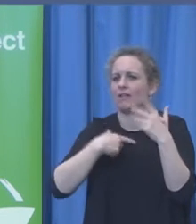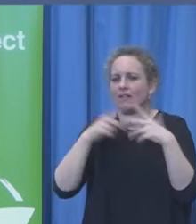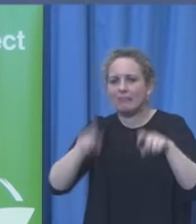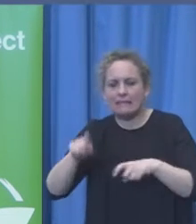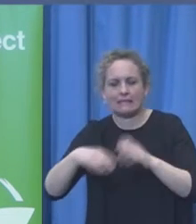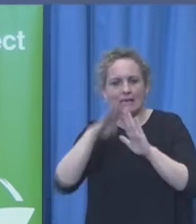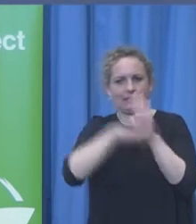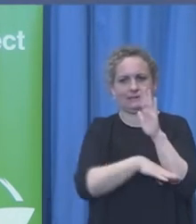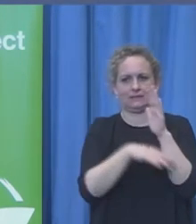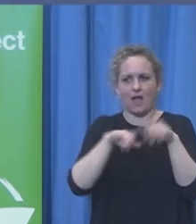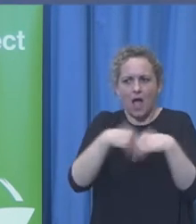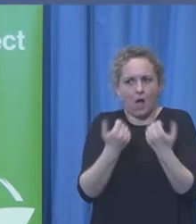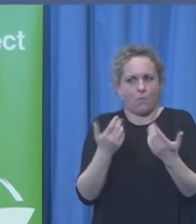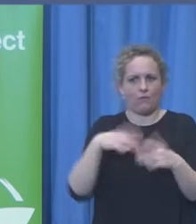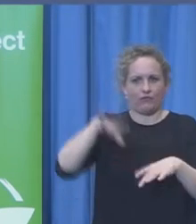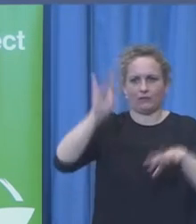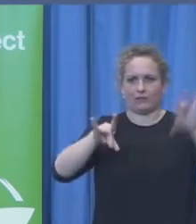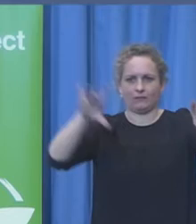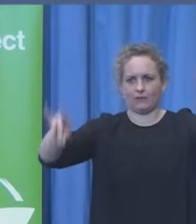This is Fulya from Turkey. I want to ask about